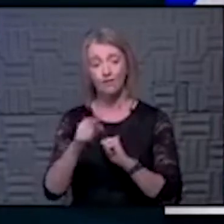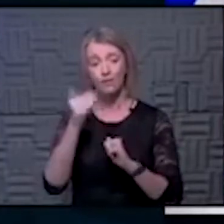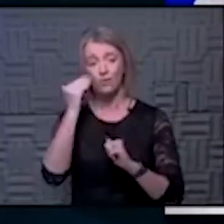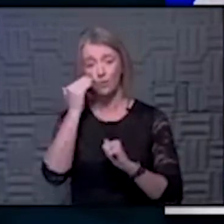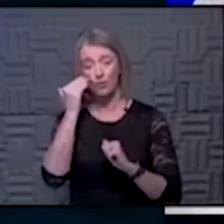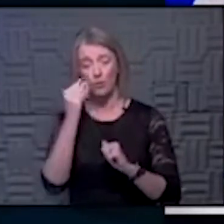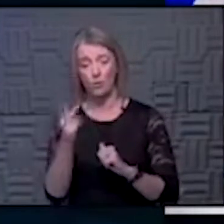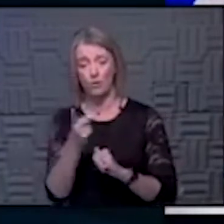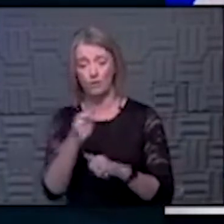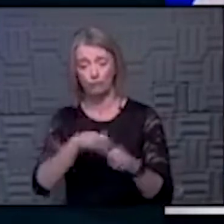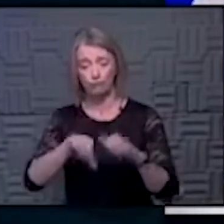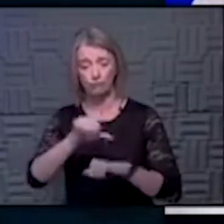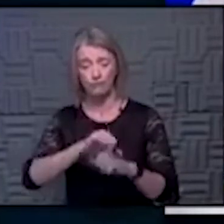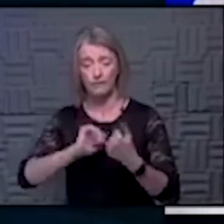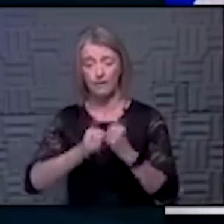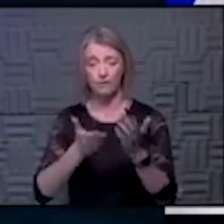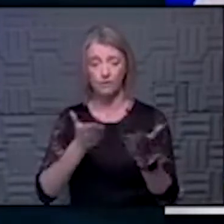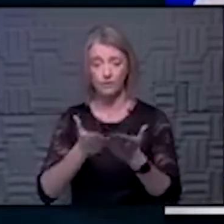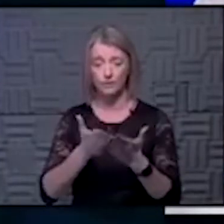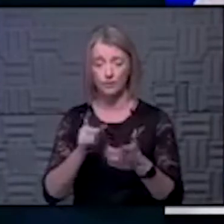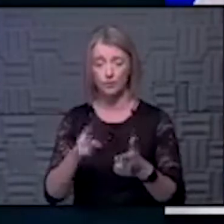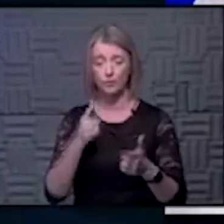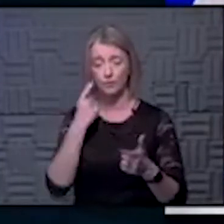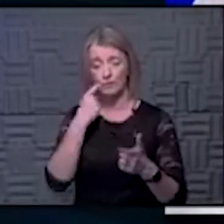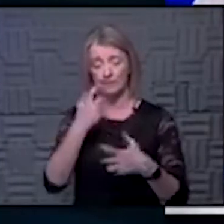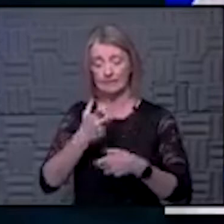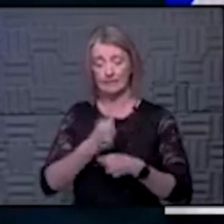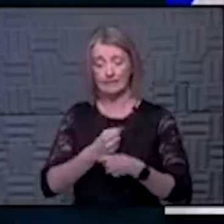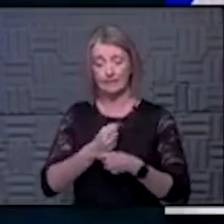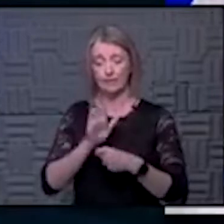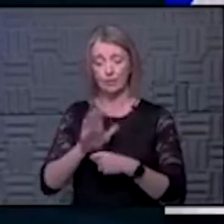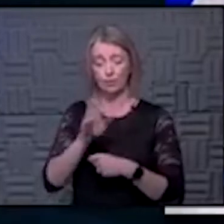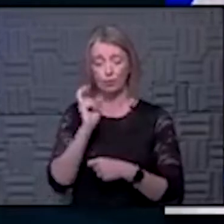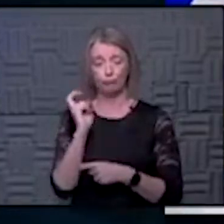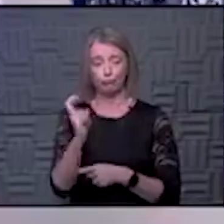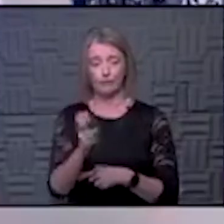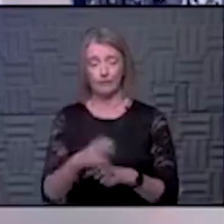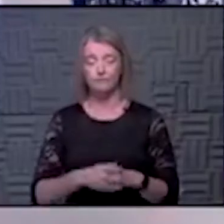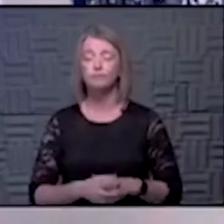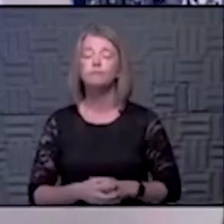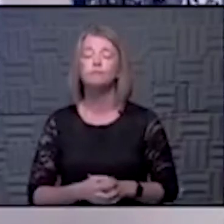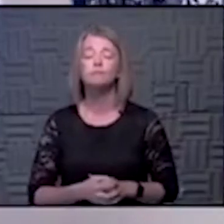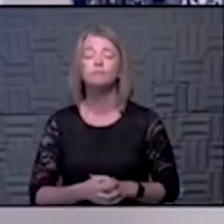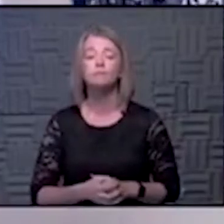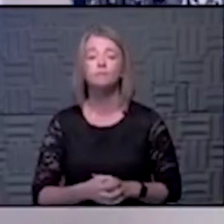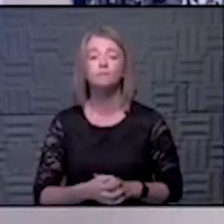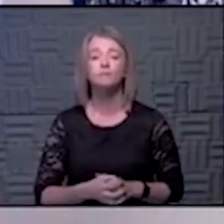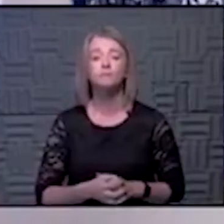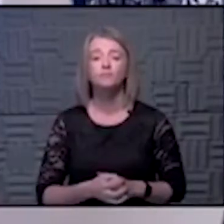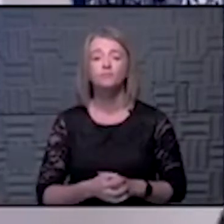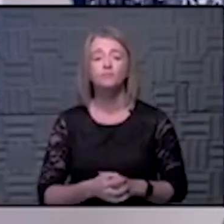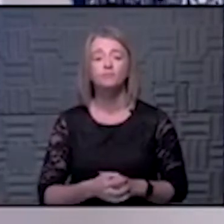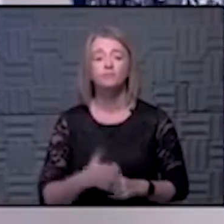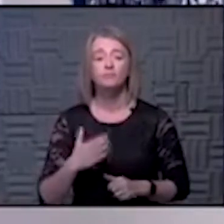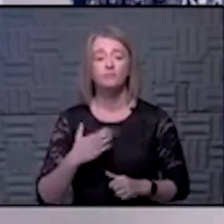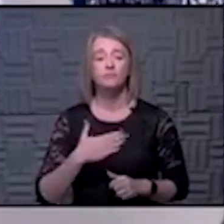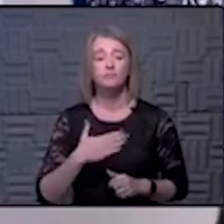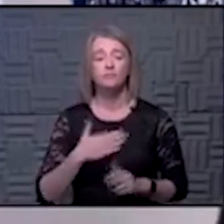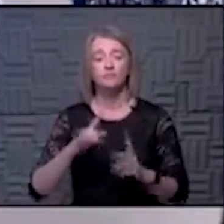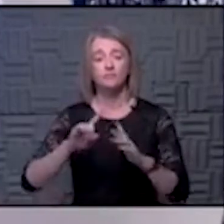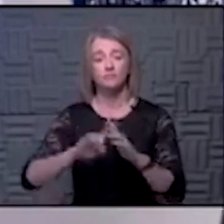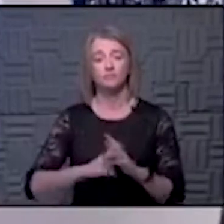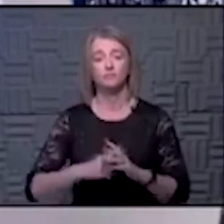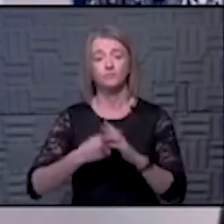know Justin and about the services that you've received and sort of your journey. So mine started, I went